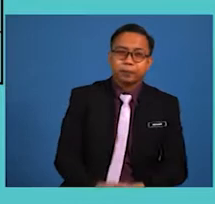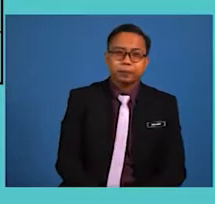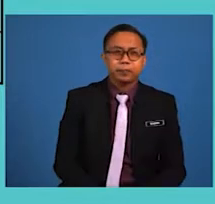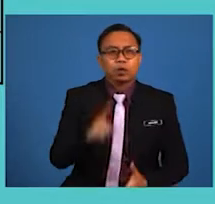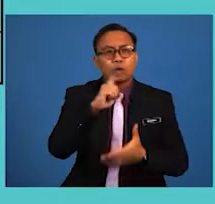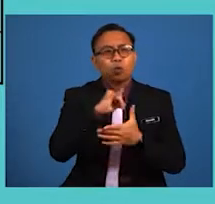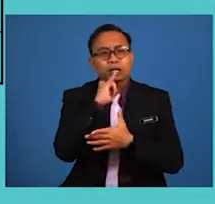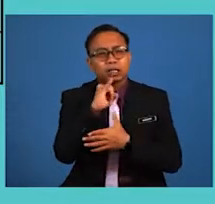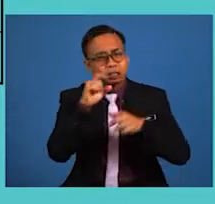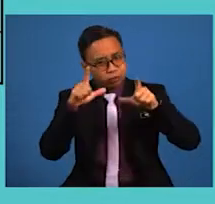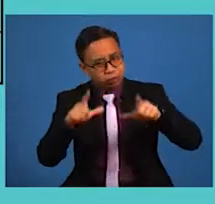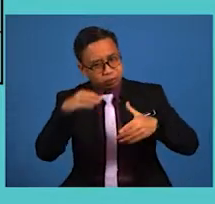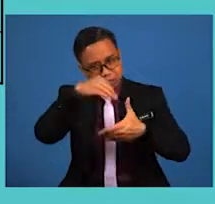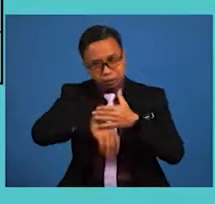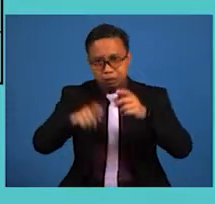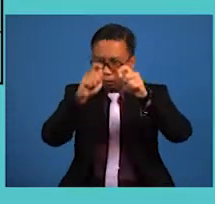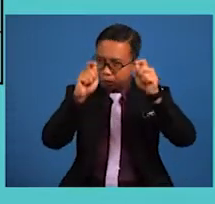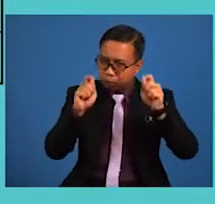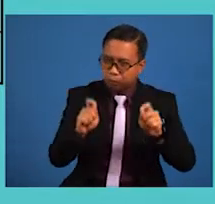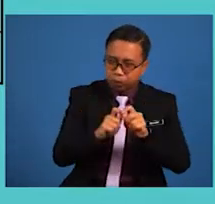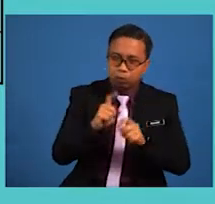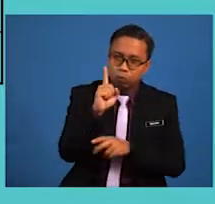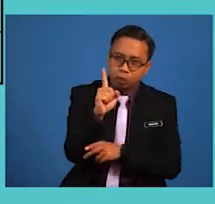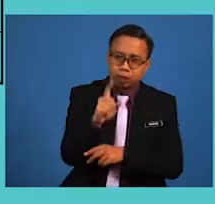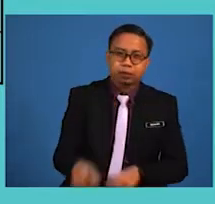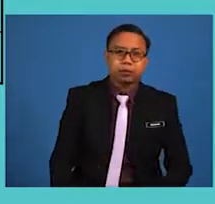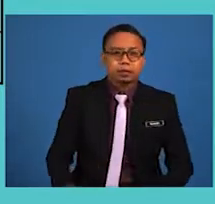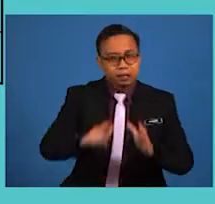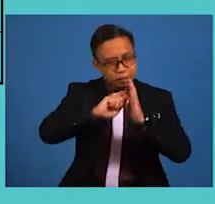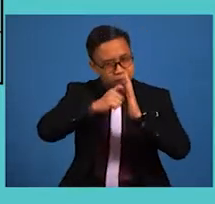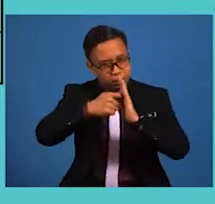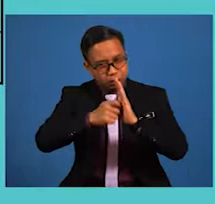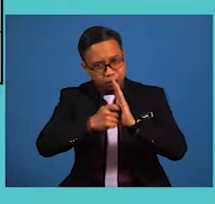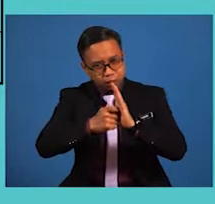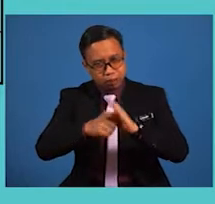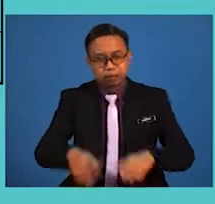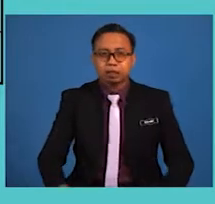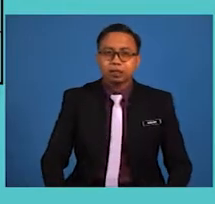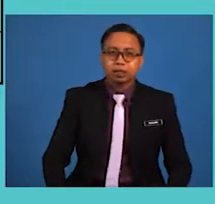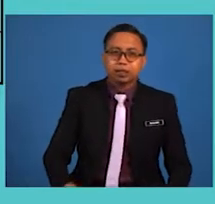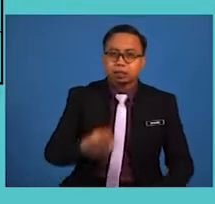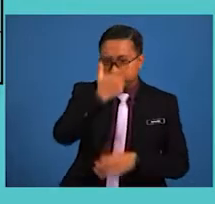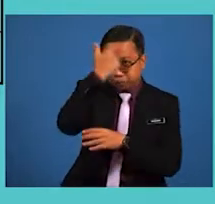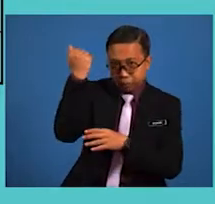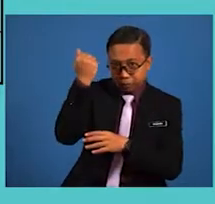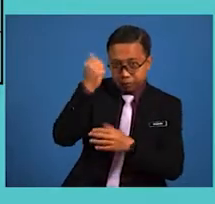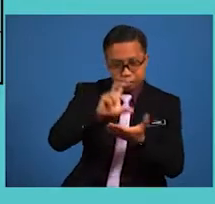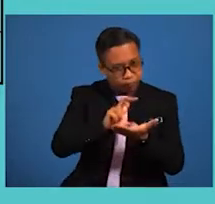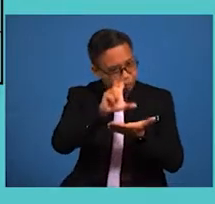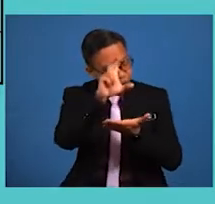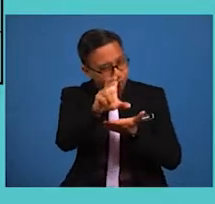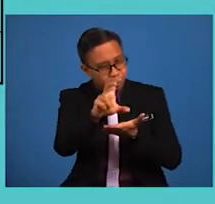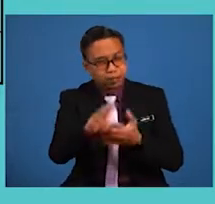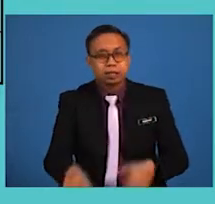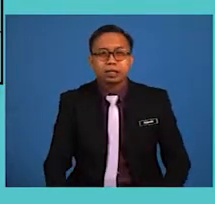What is stated in Table 1? The key feature is reasons for investing, and the